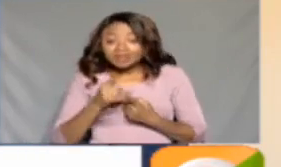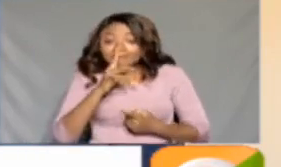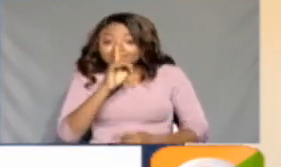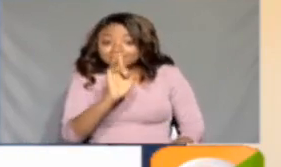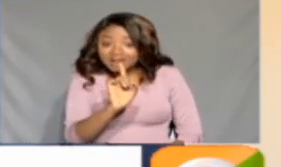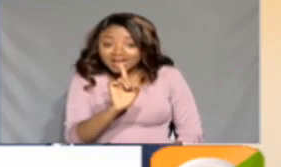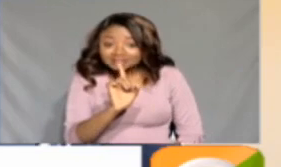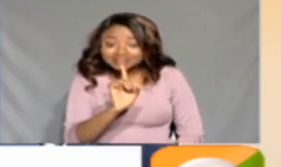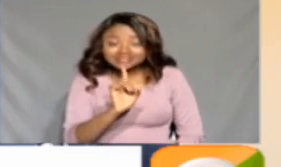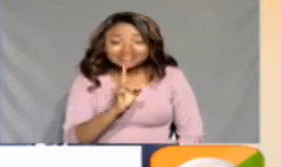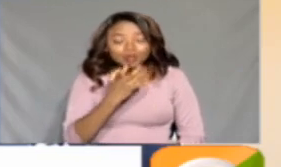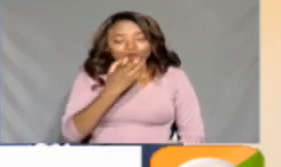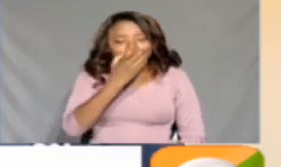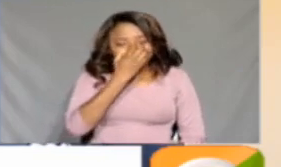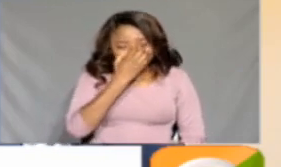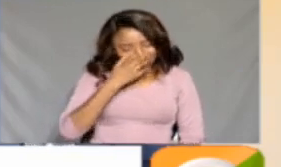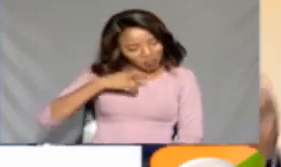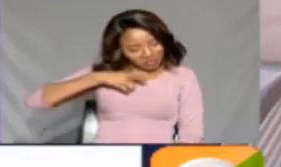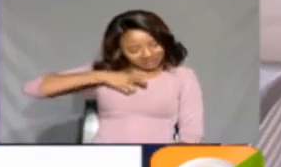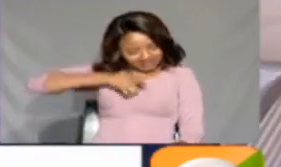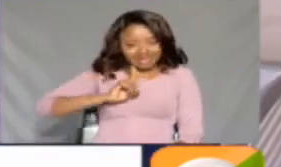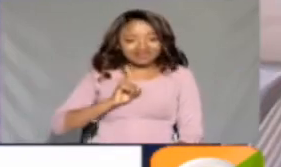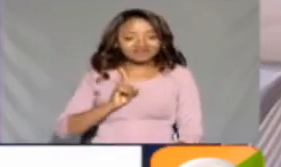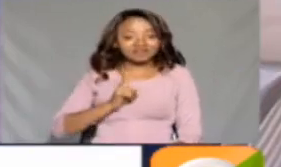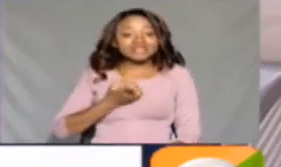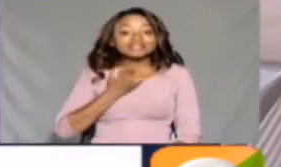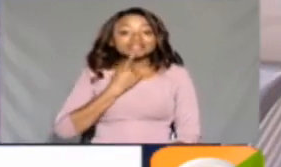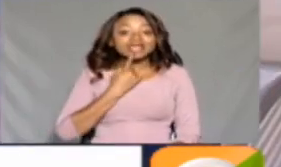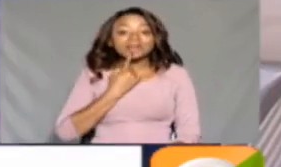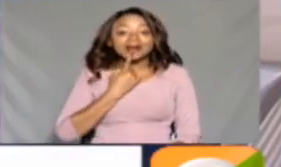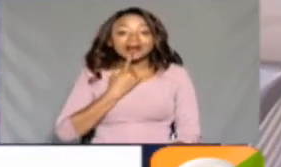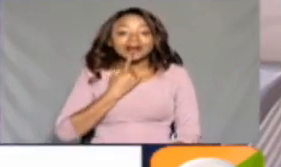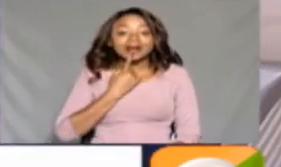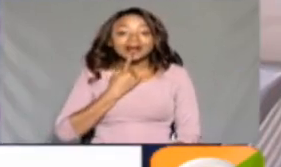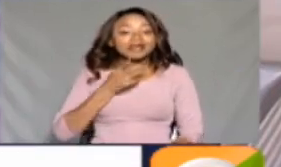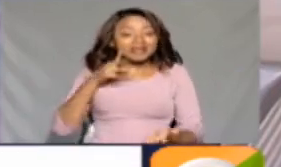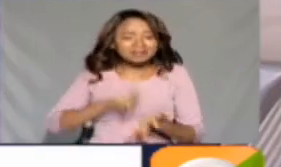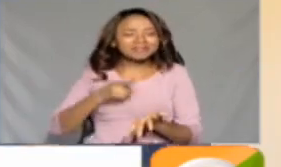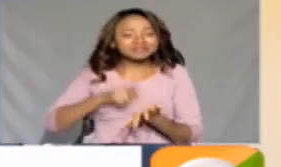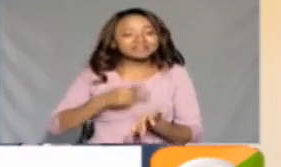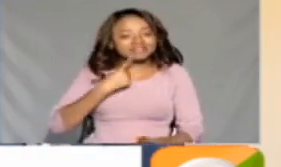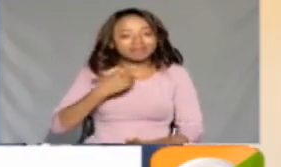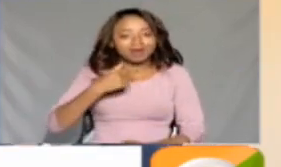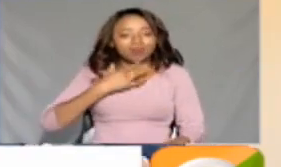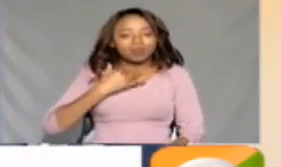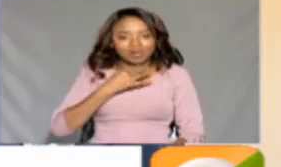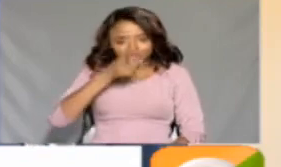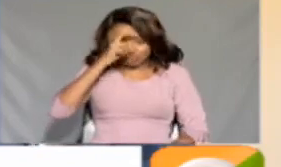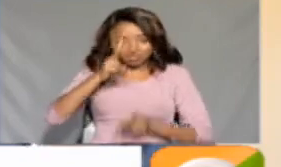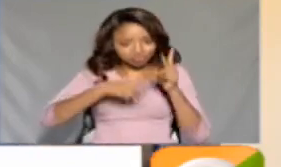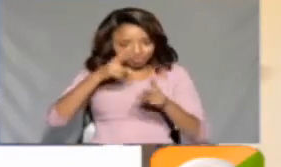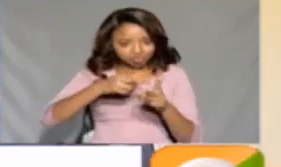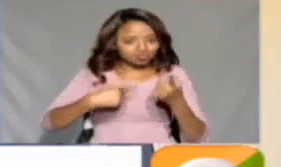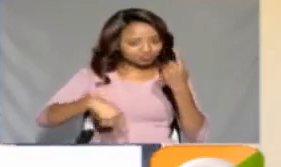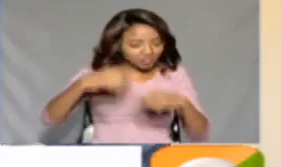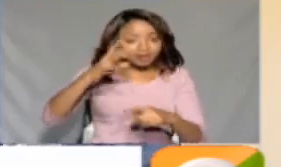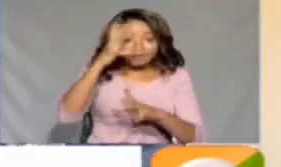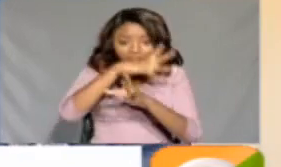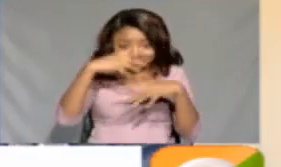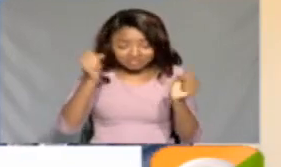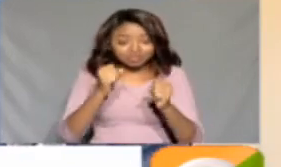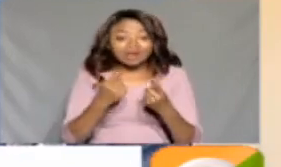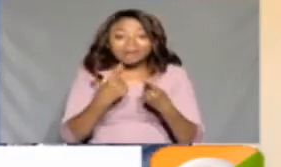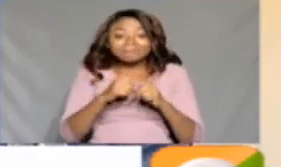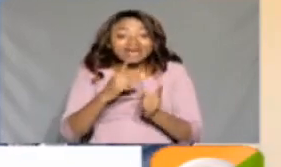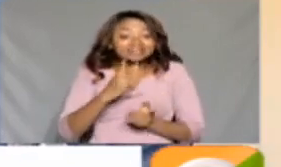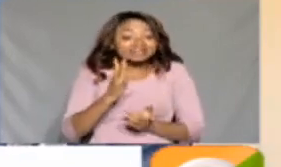He has said it and repeated it. You're not supporting him? My support for any member of the party will depend on who